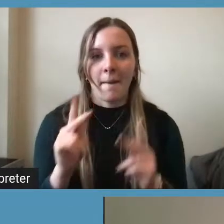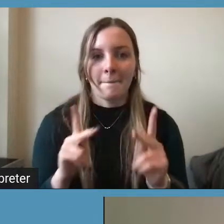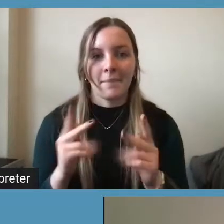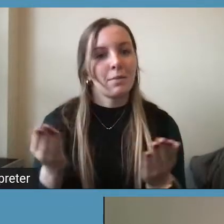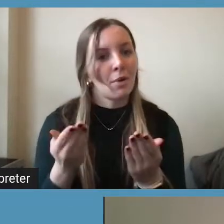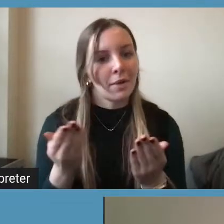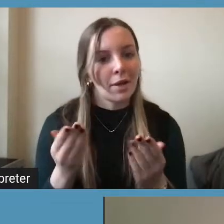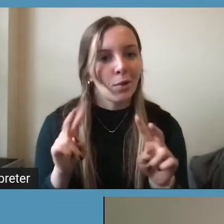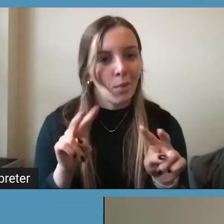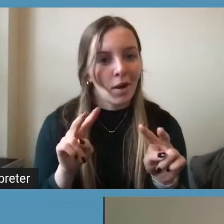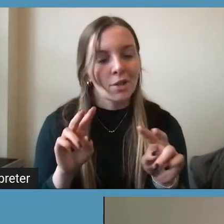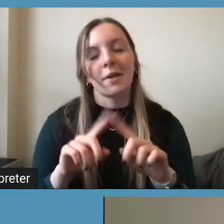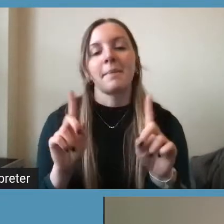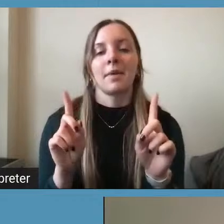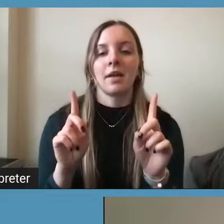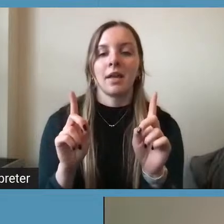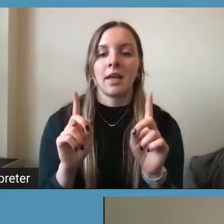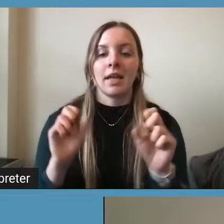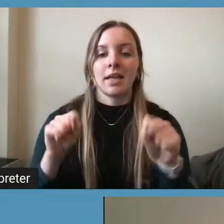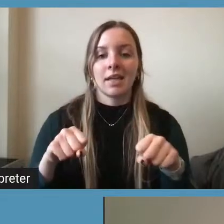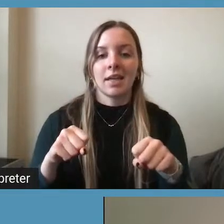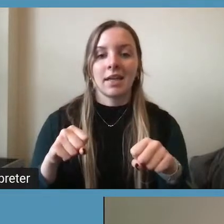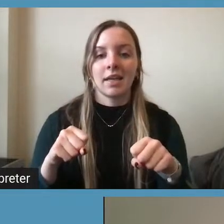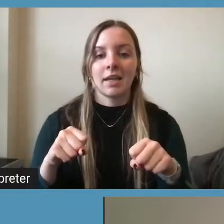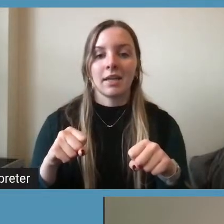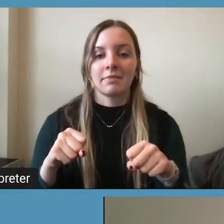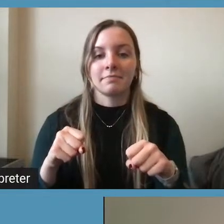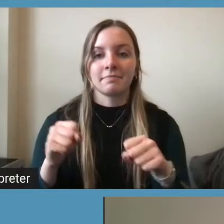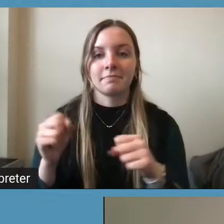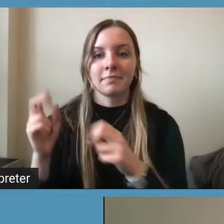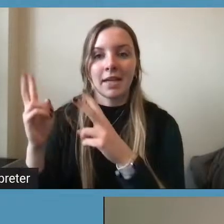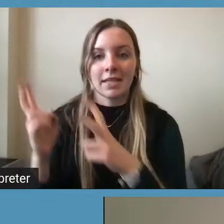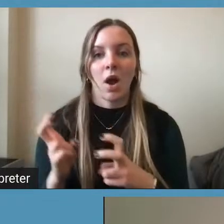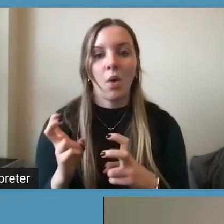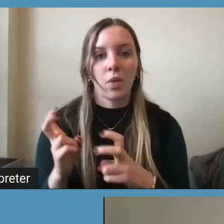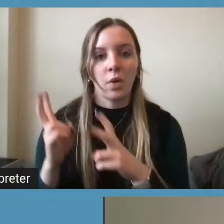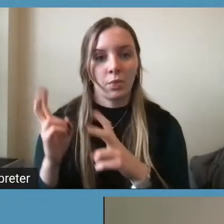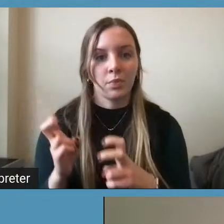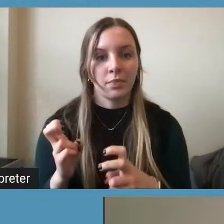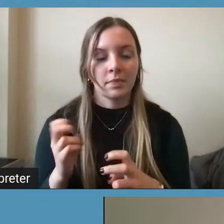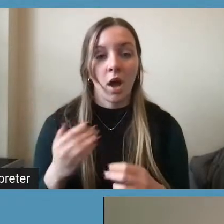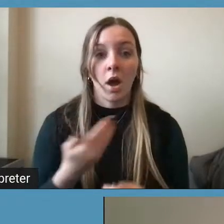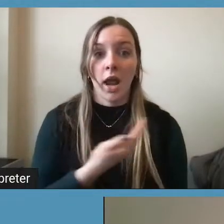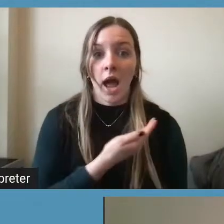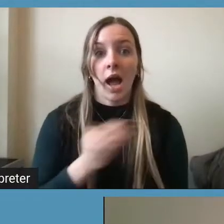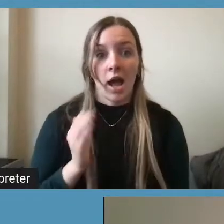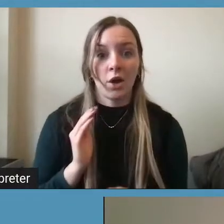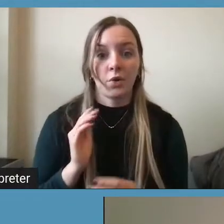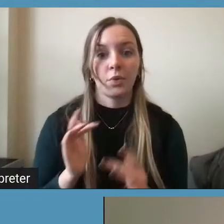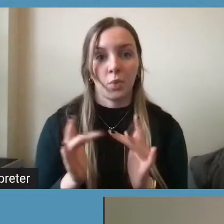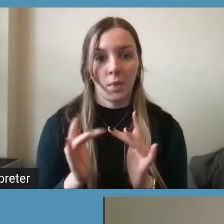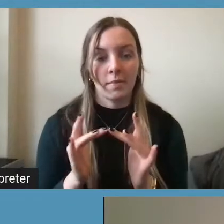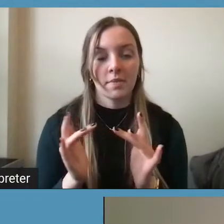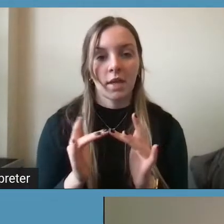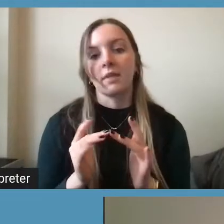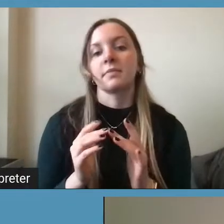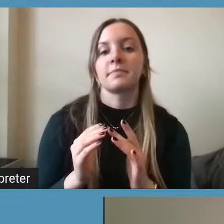has an installer and everything will be on our website. We have a downloads area of our website, so